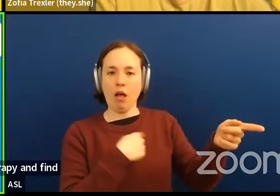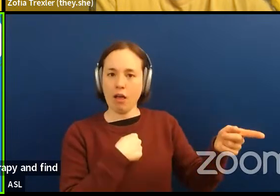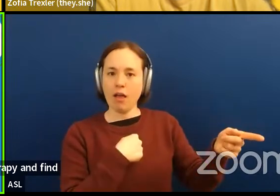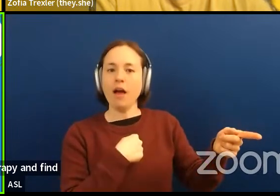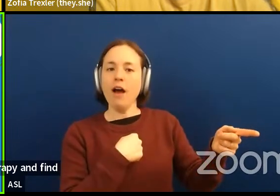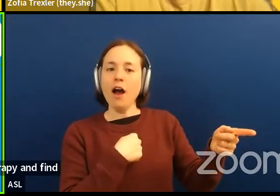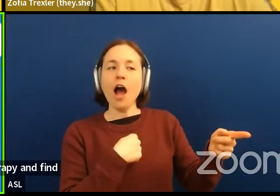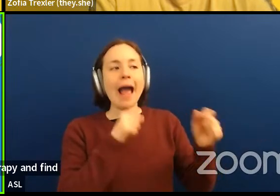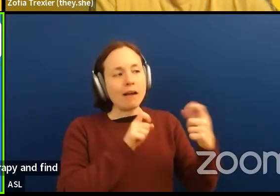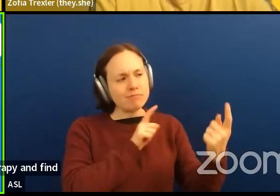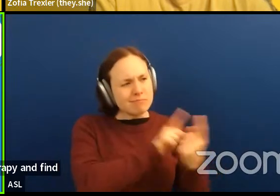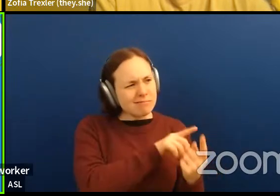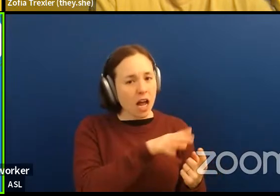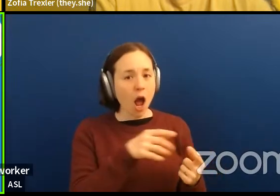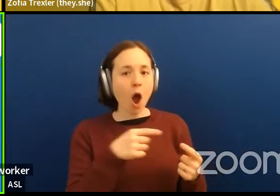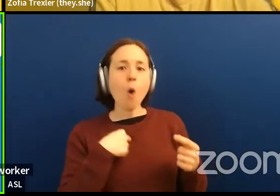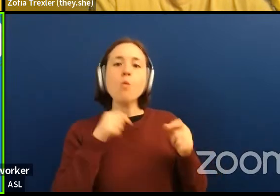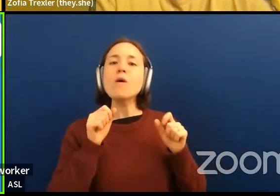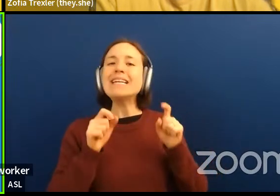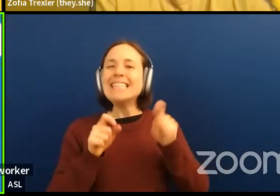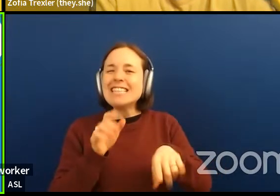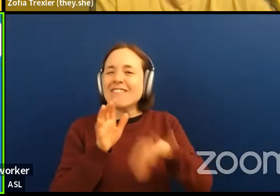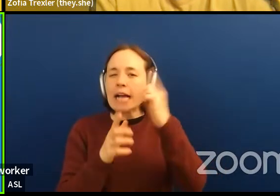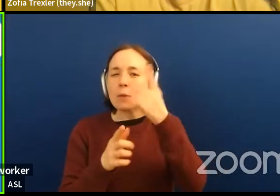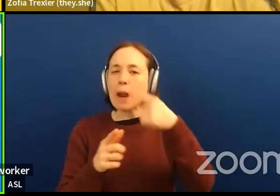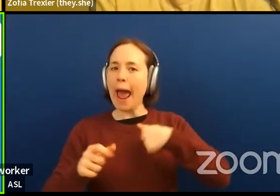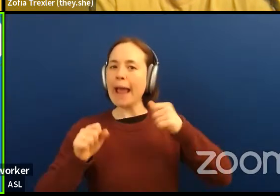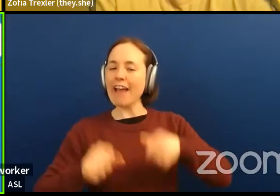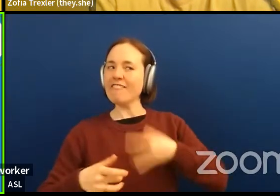questions, and you get into a place and you're not